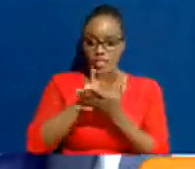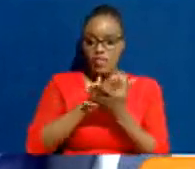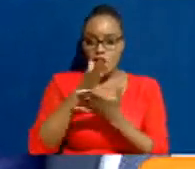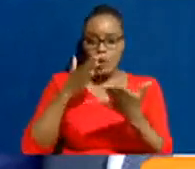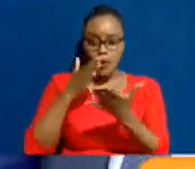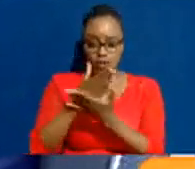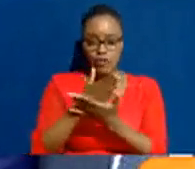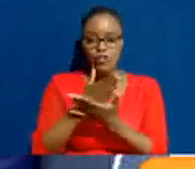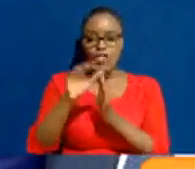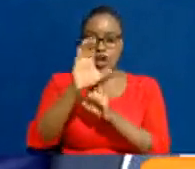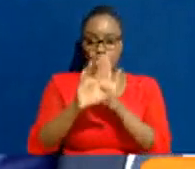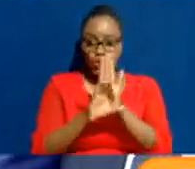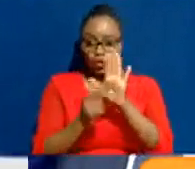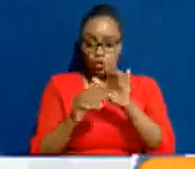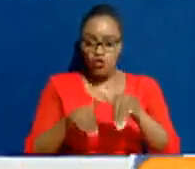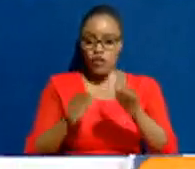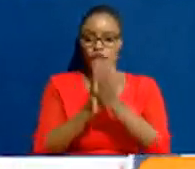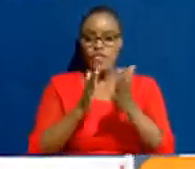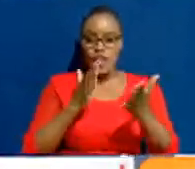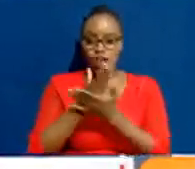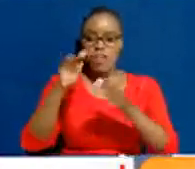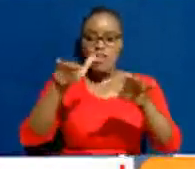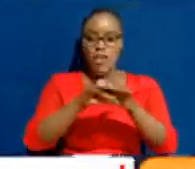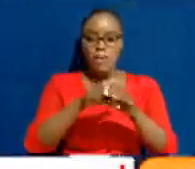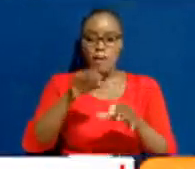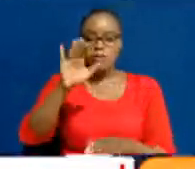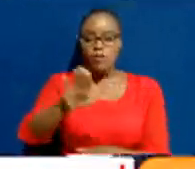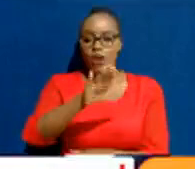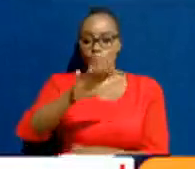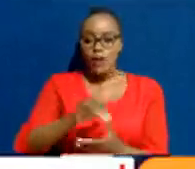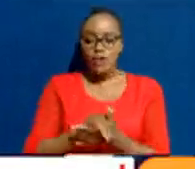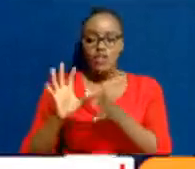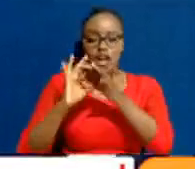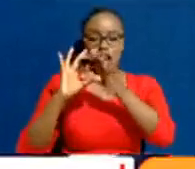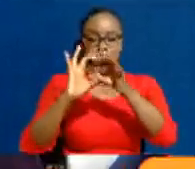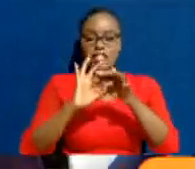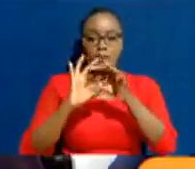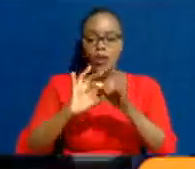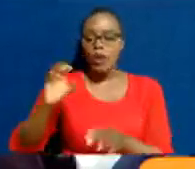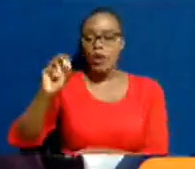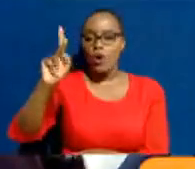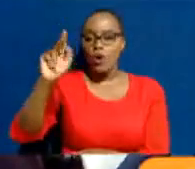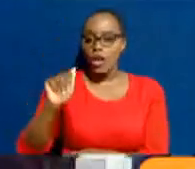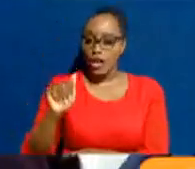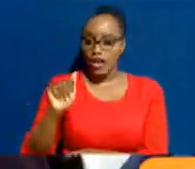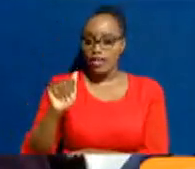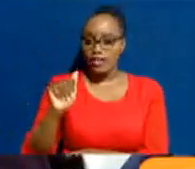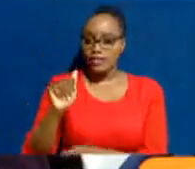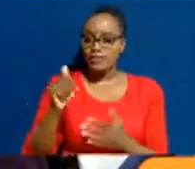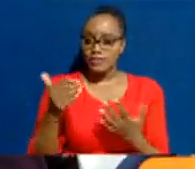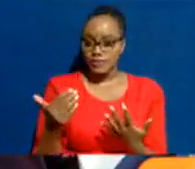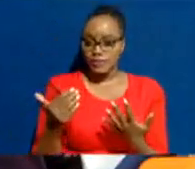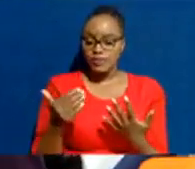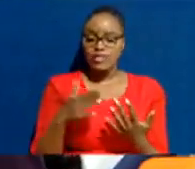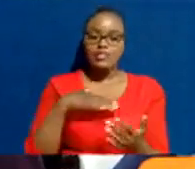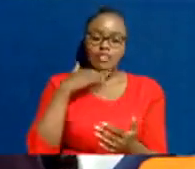rights, constitutionalism, and the rights of members of parliament. Azimio la Umoja One Kenya Alliance is